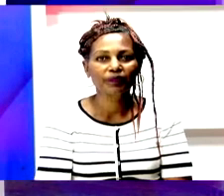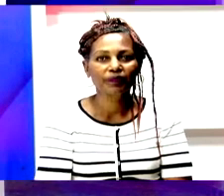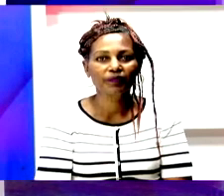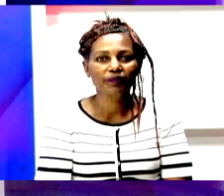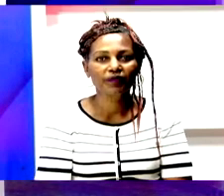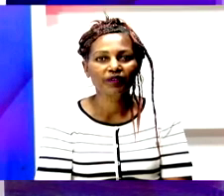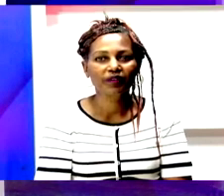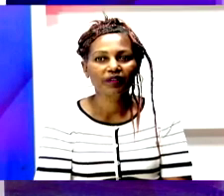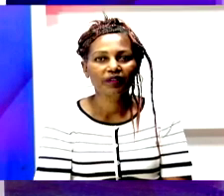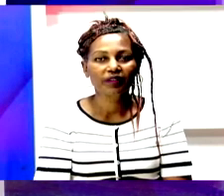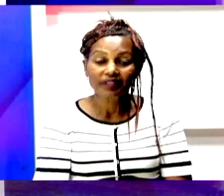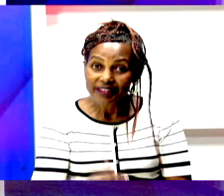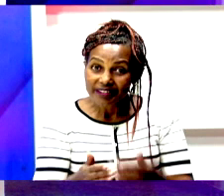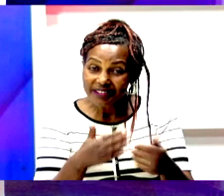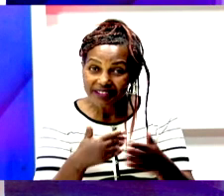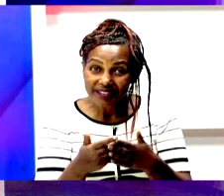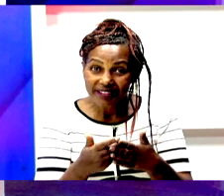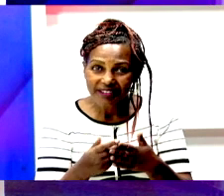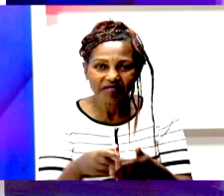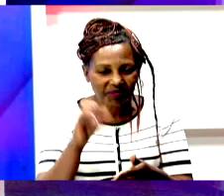Is that easy? Yes.